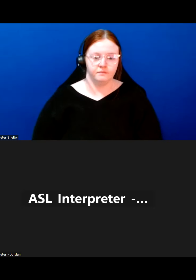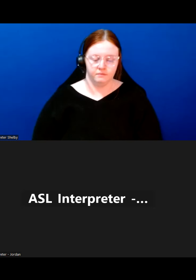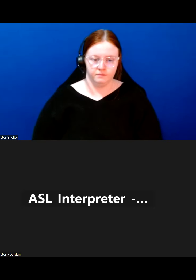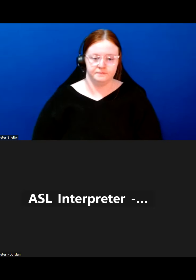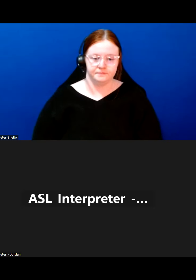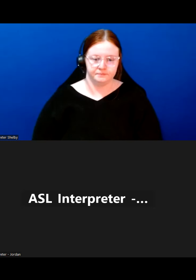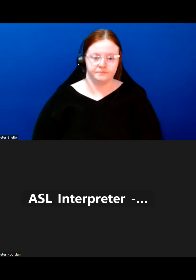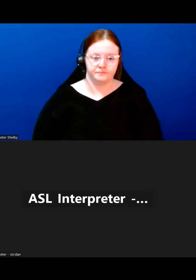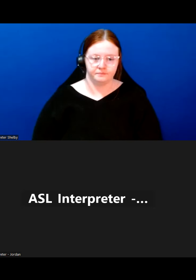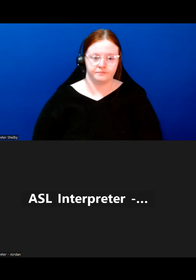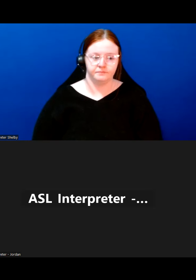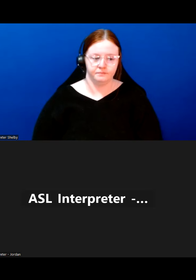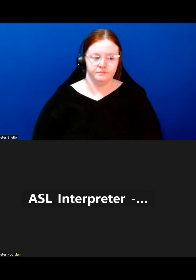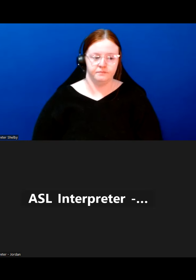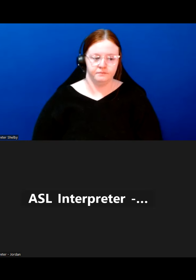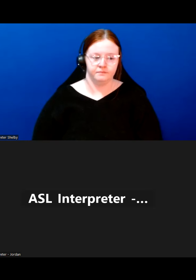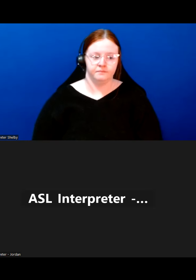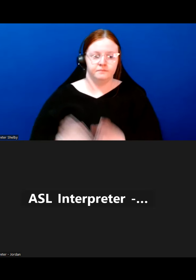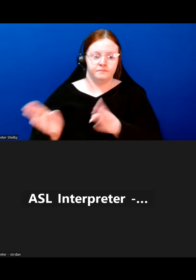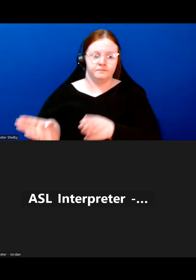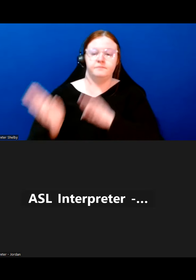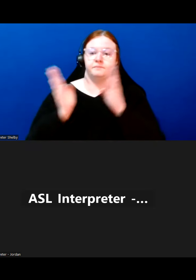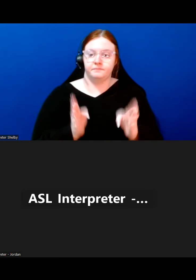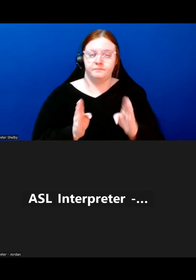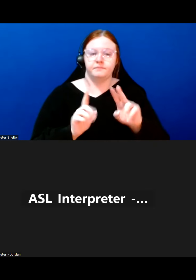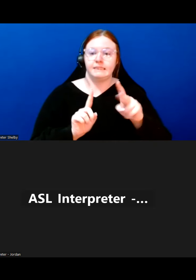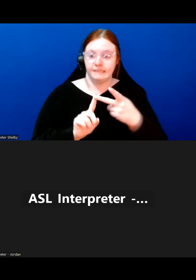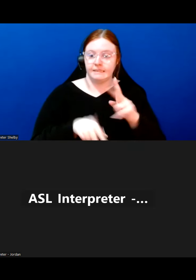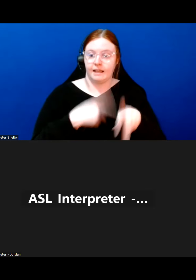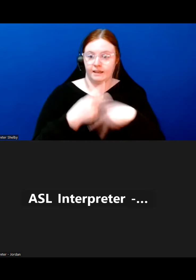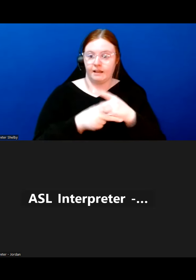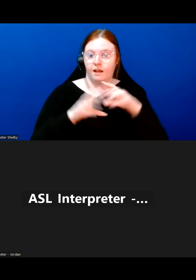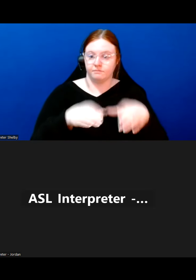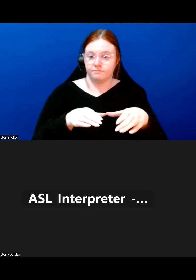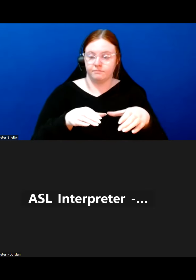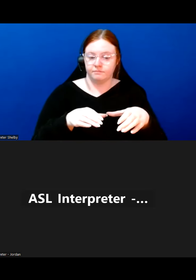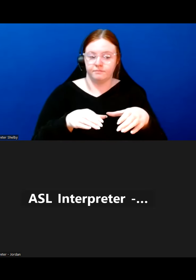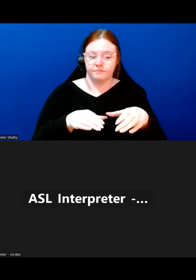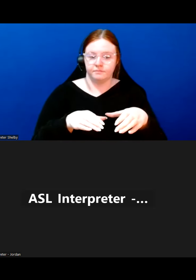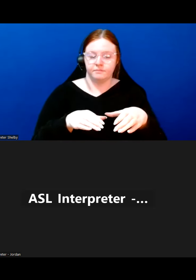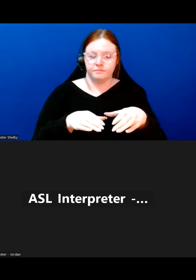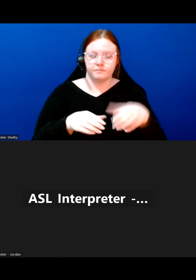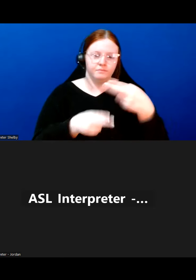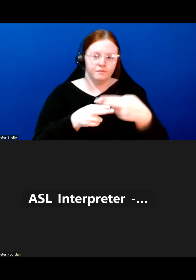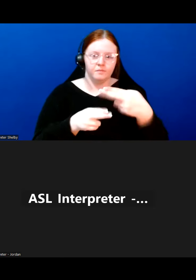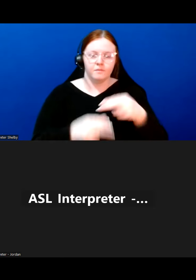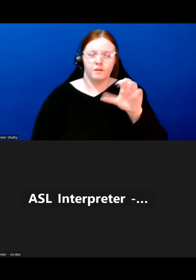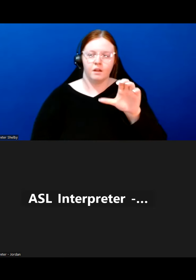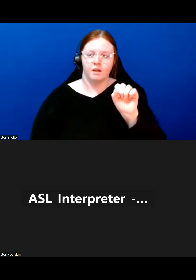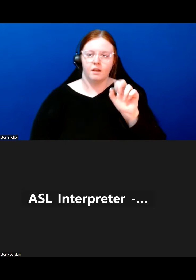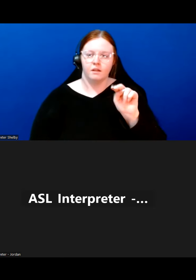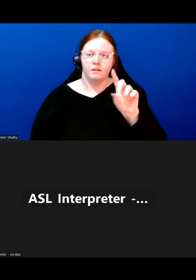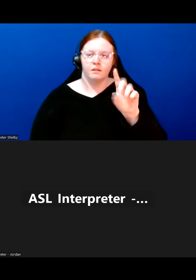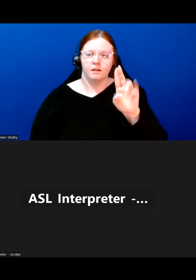So the second type of hearing loss that we see often would be called a conductive hearing